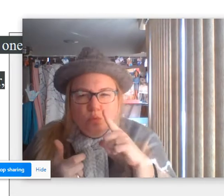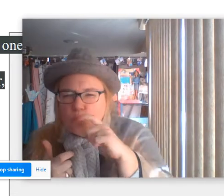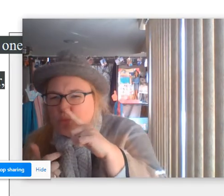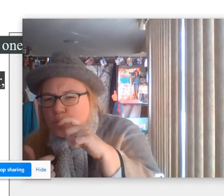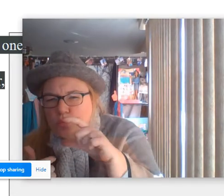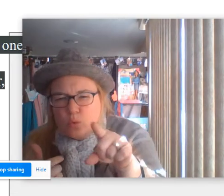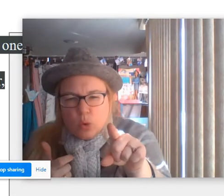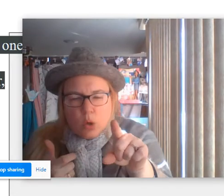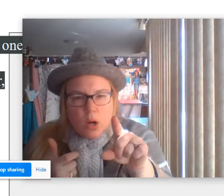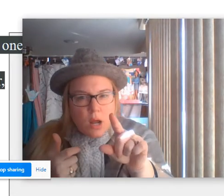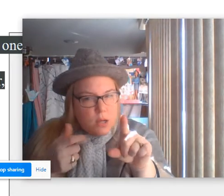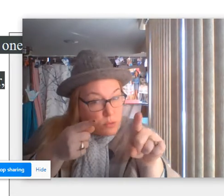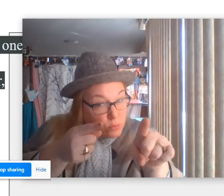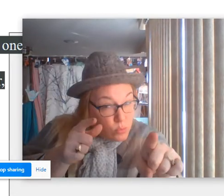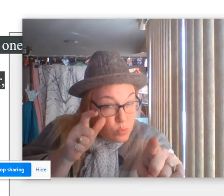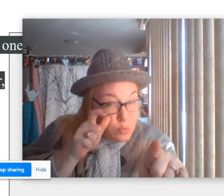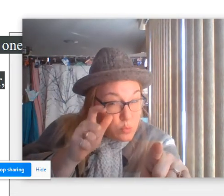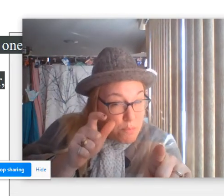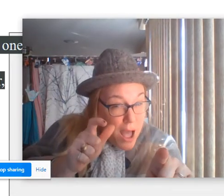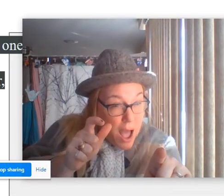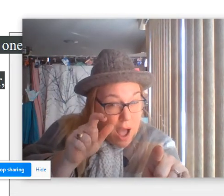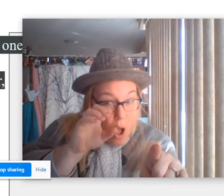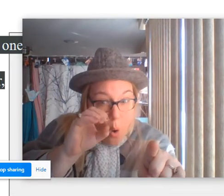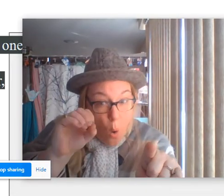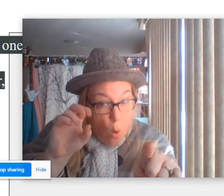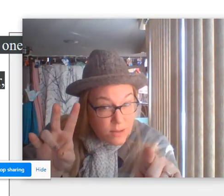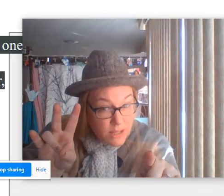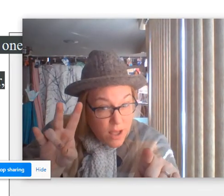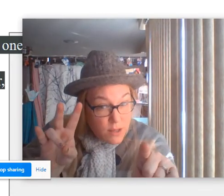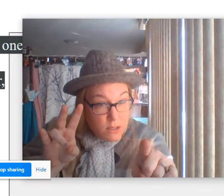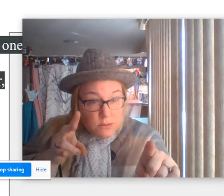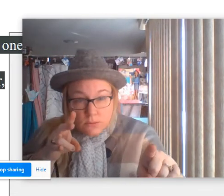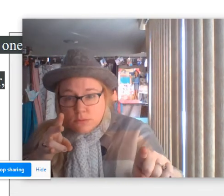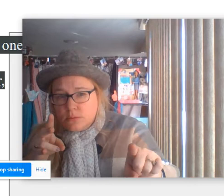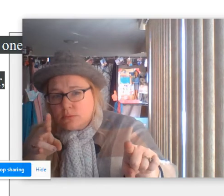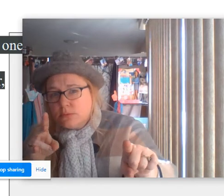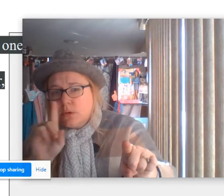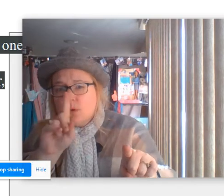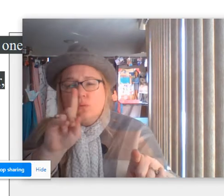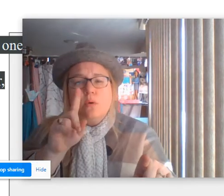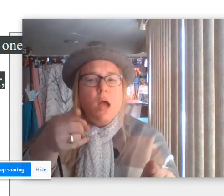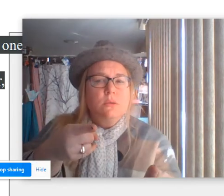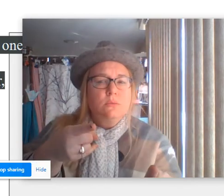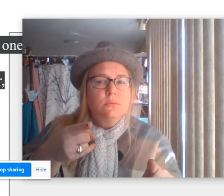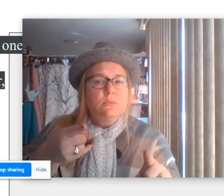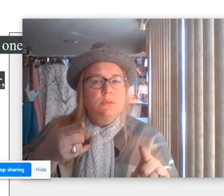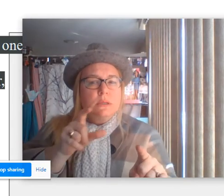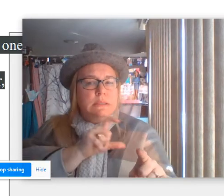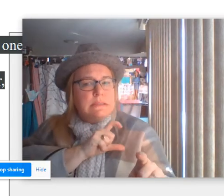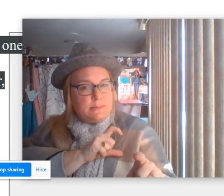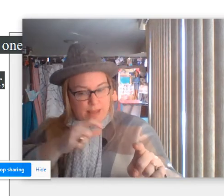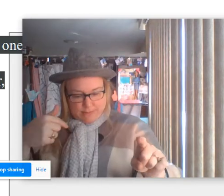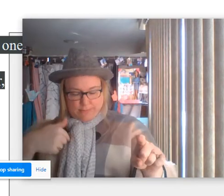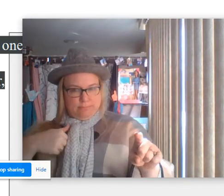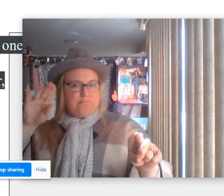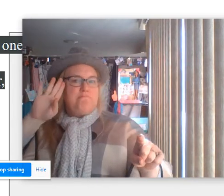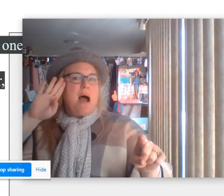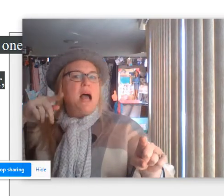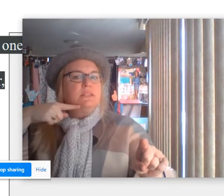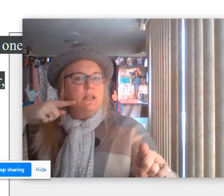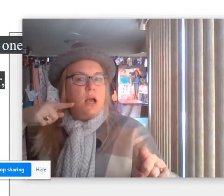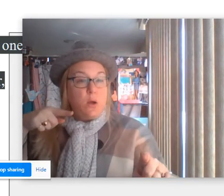.007, .007, come in. This is Inspector Monty, the homie, yo. If you're reading this message and